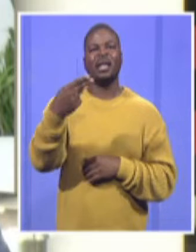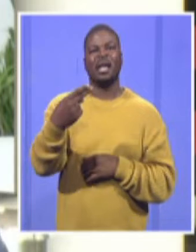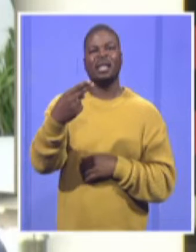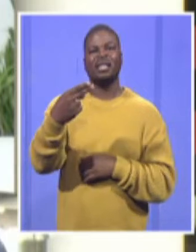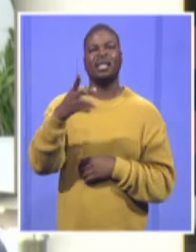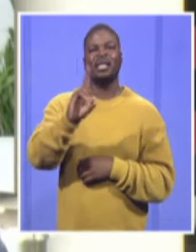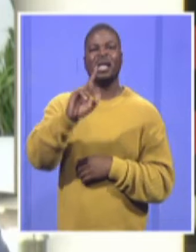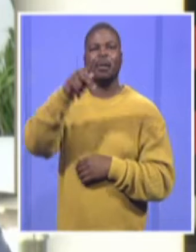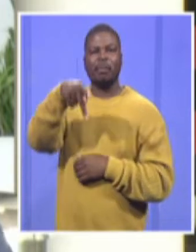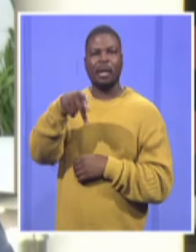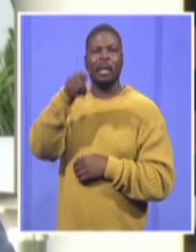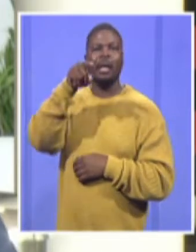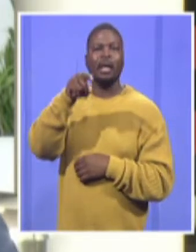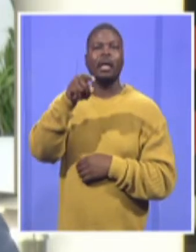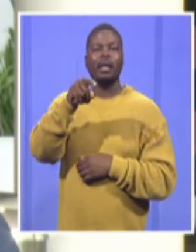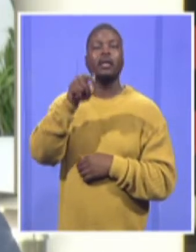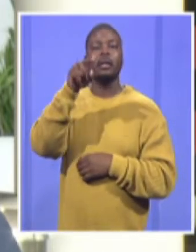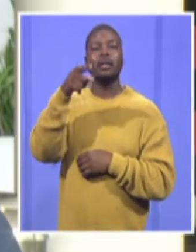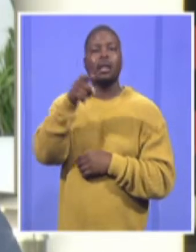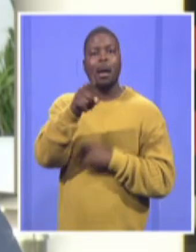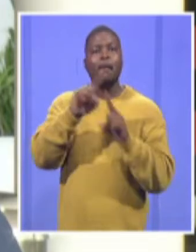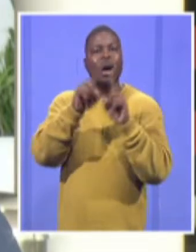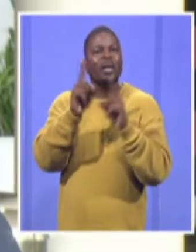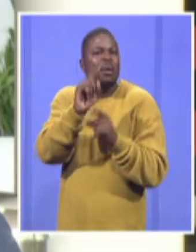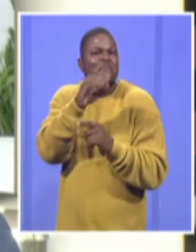this is and why it is currently